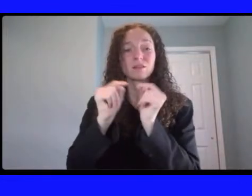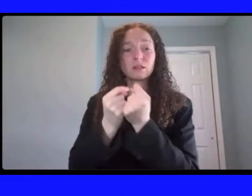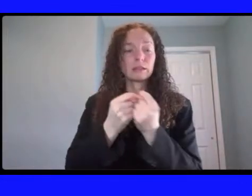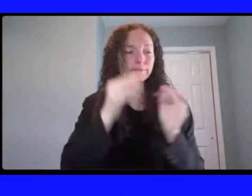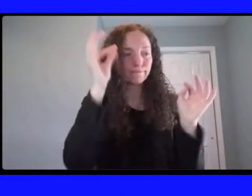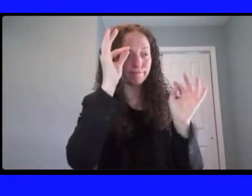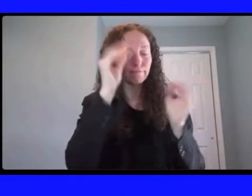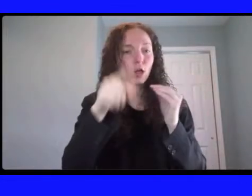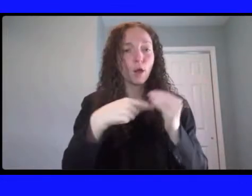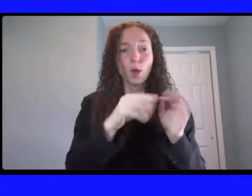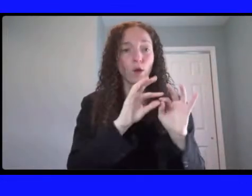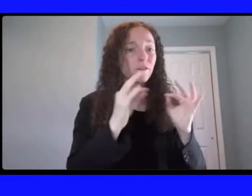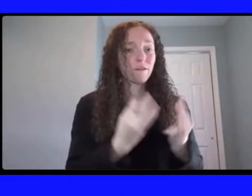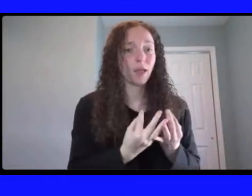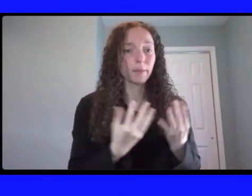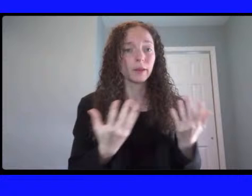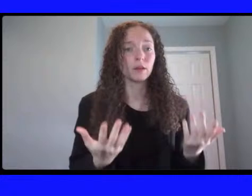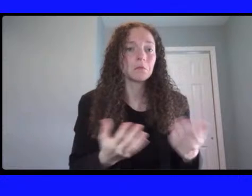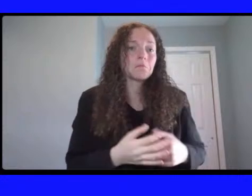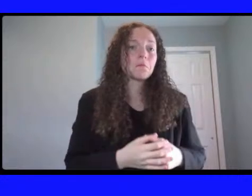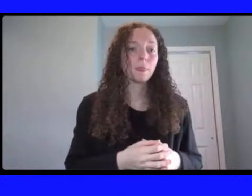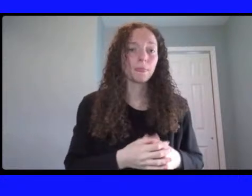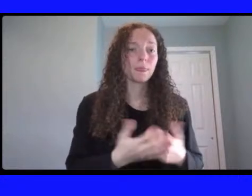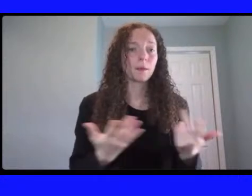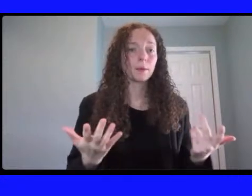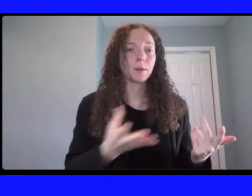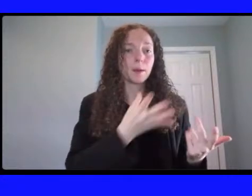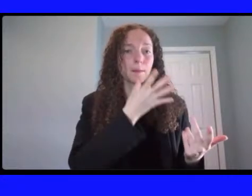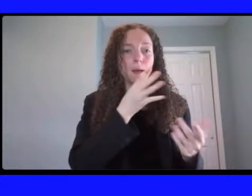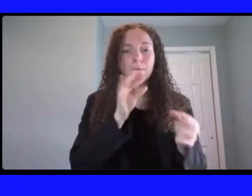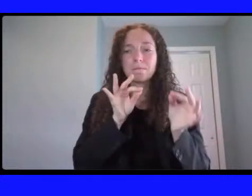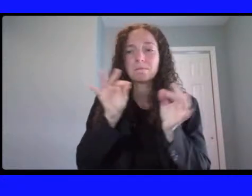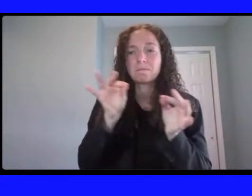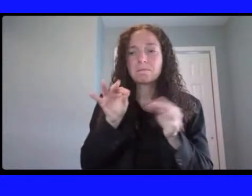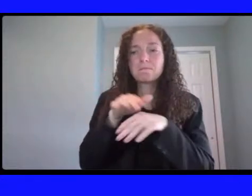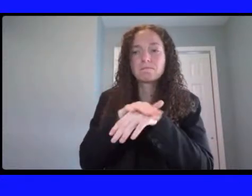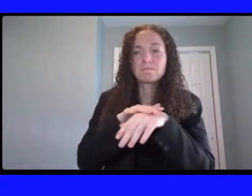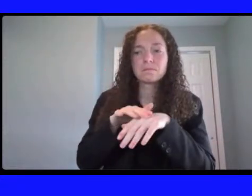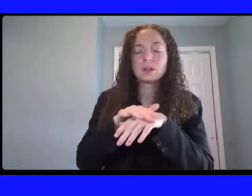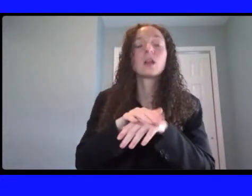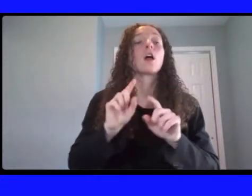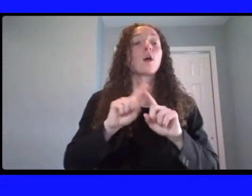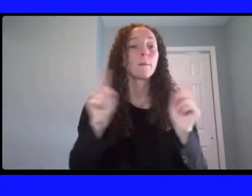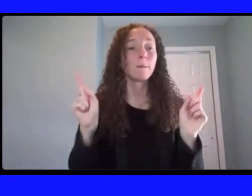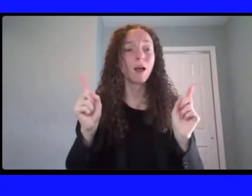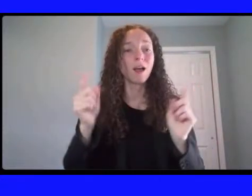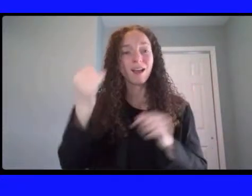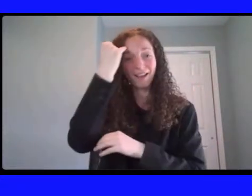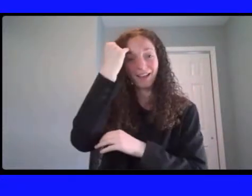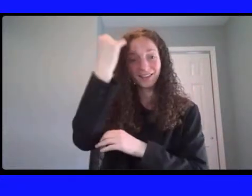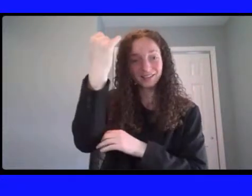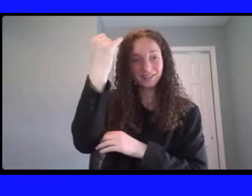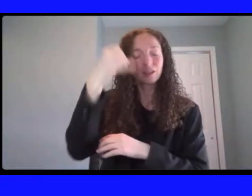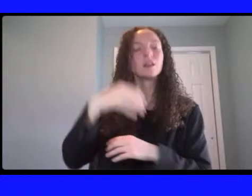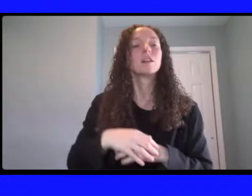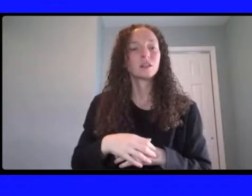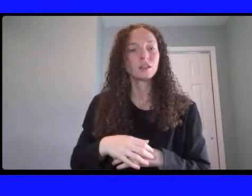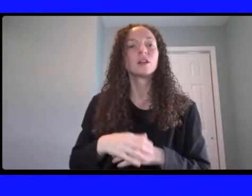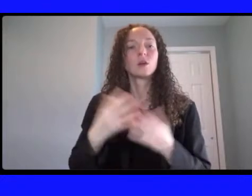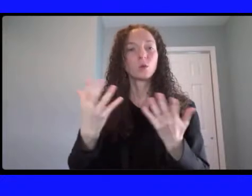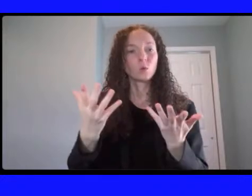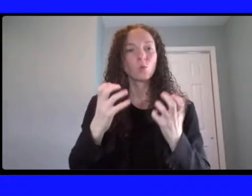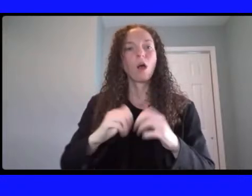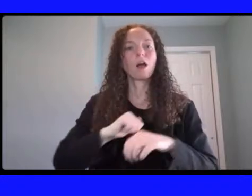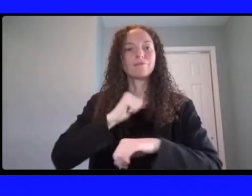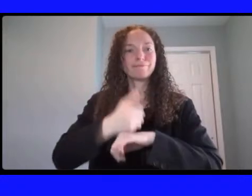includes because another key point is the pregnancy visits cover 5 to 6 months of